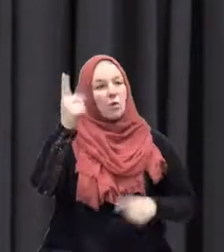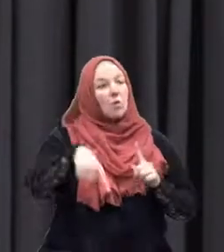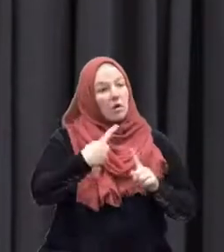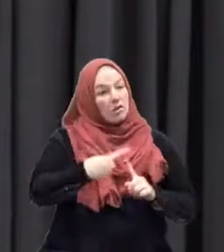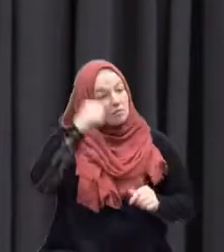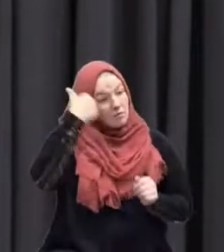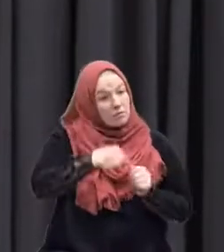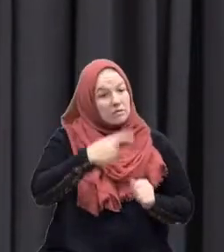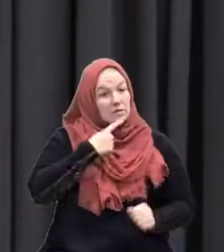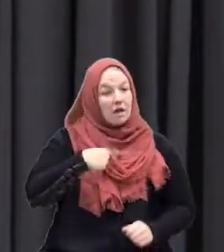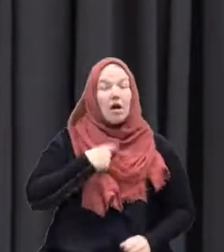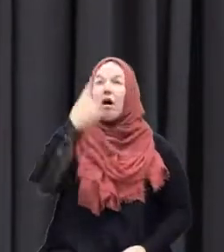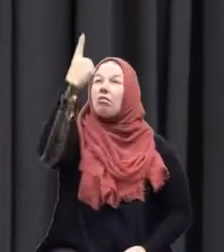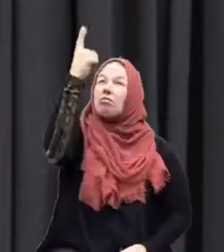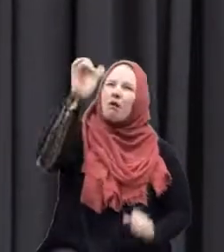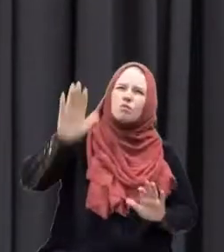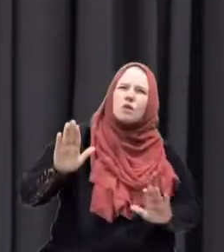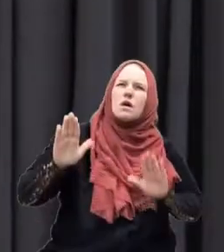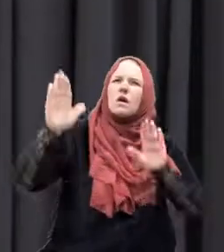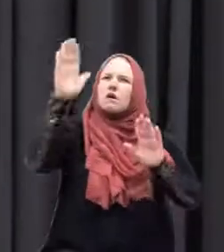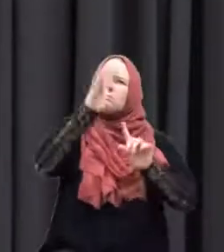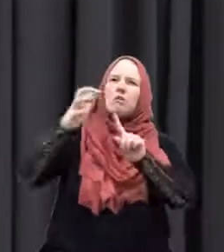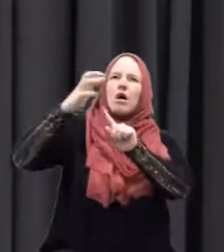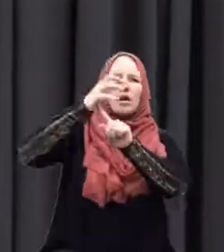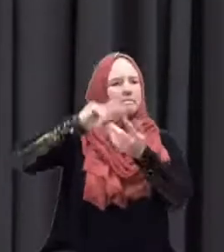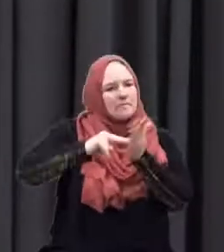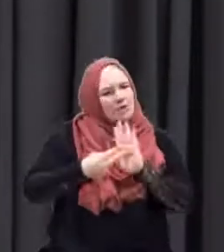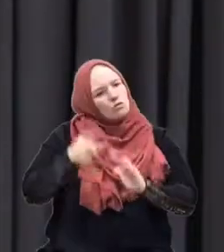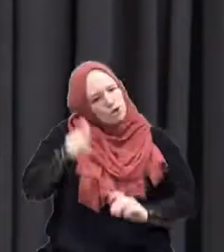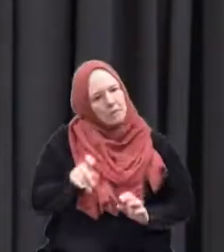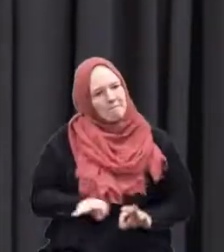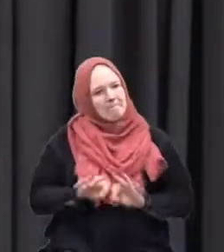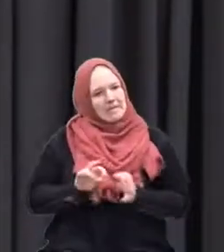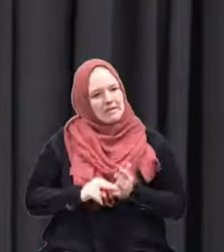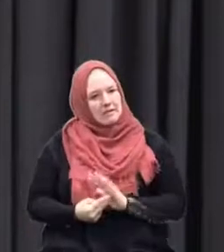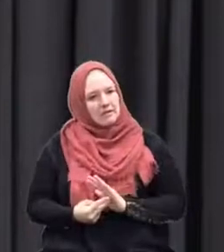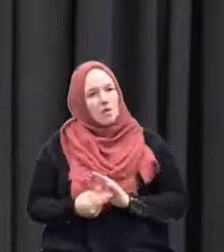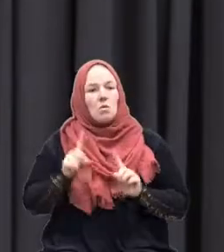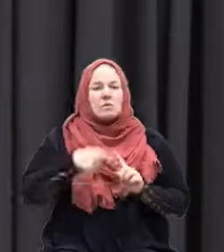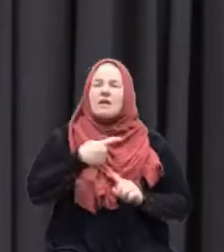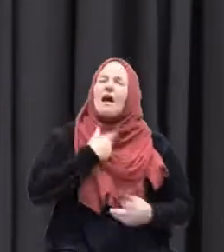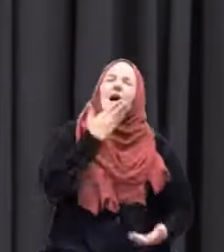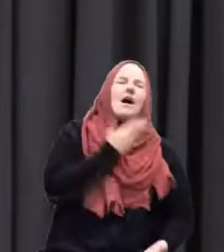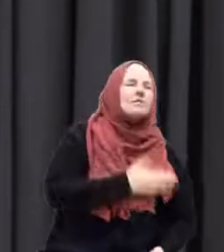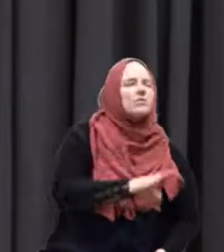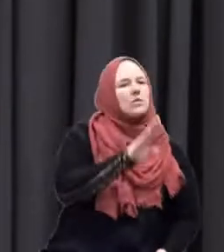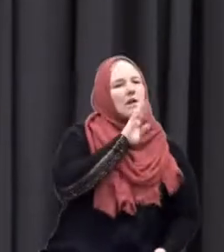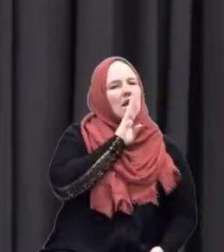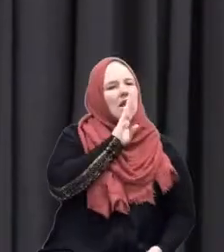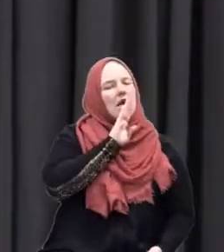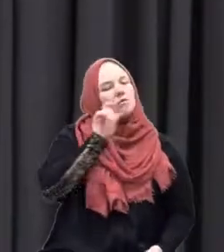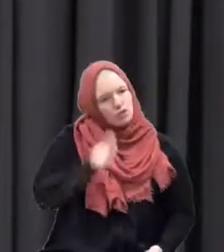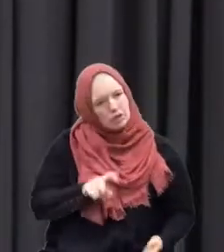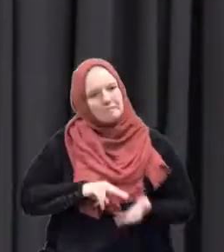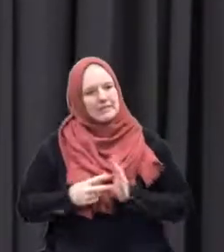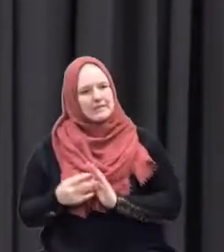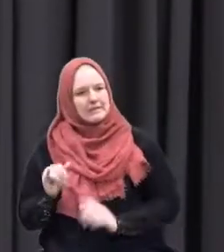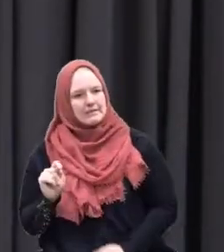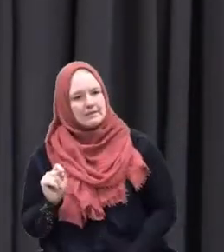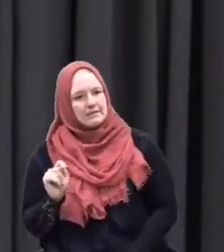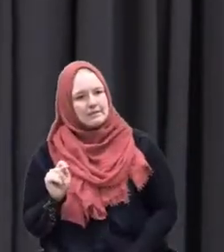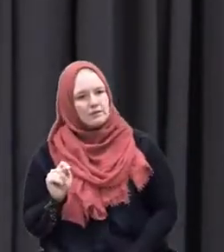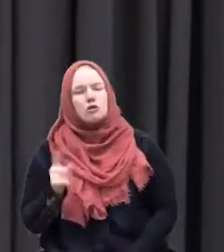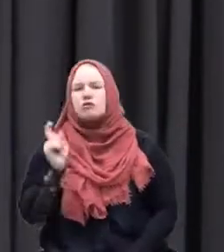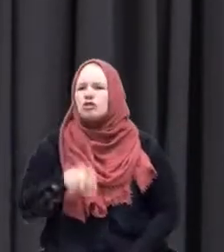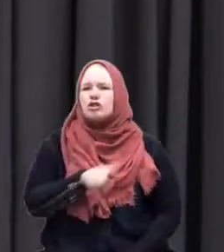say Allahu Akbar, we should mean it. When we say Alhamdulillah, we should mean it. We